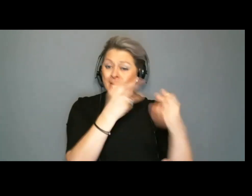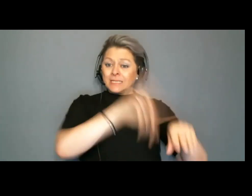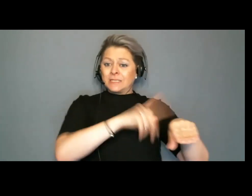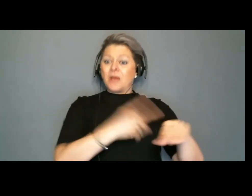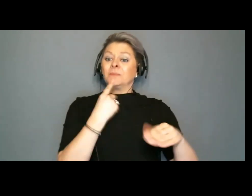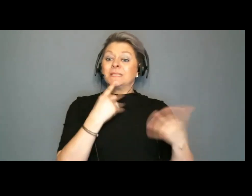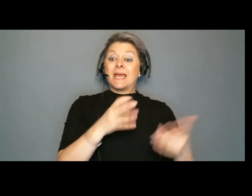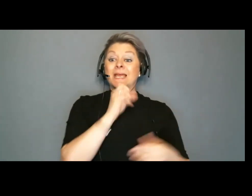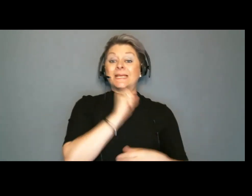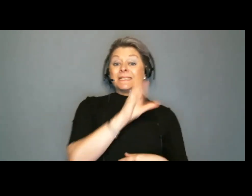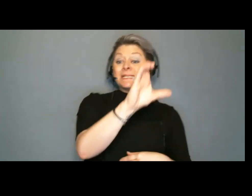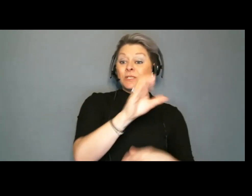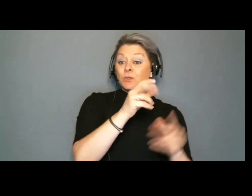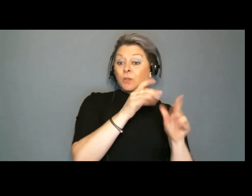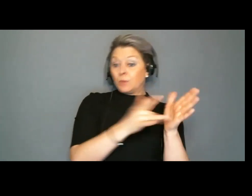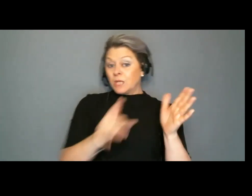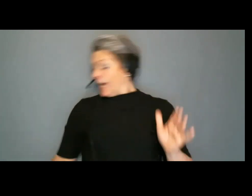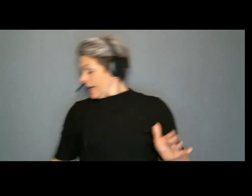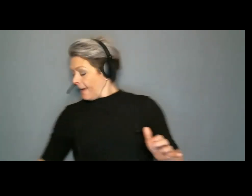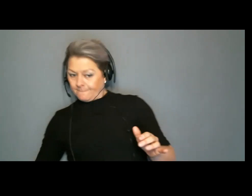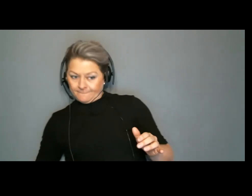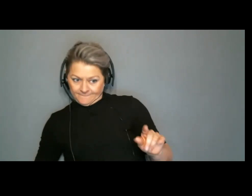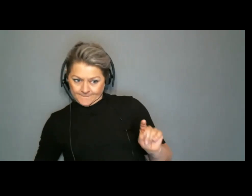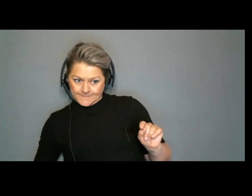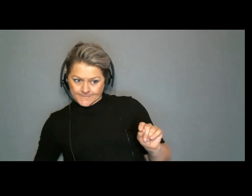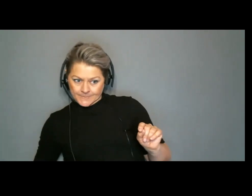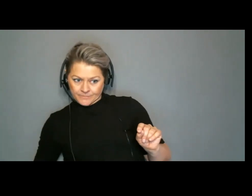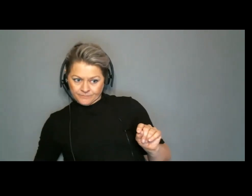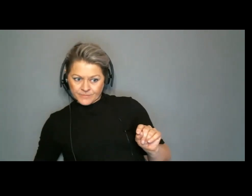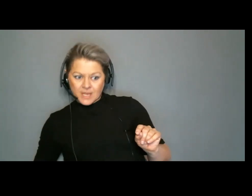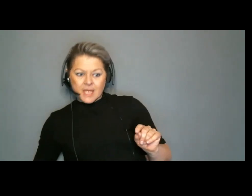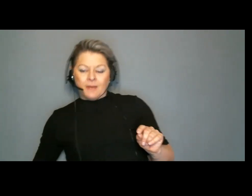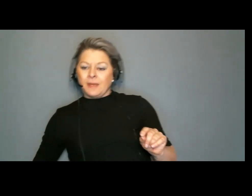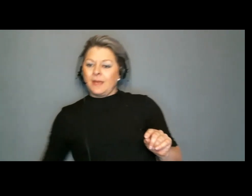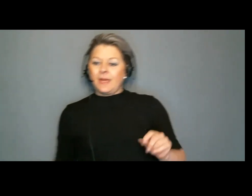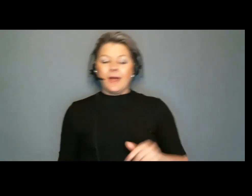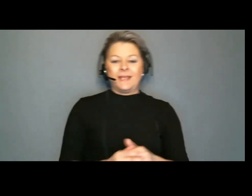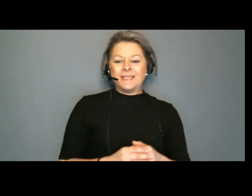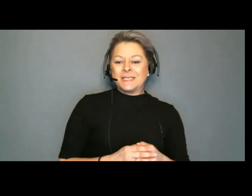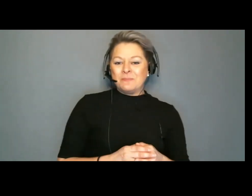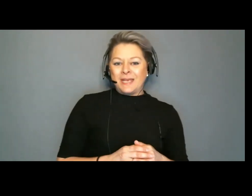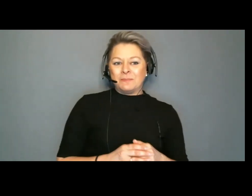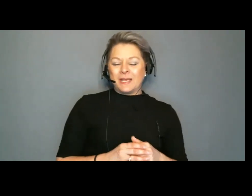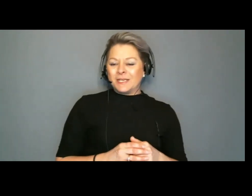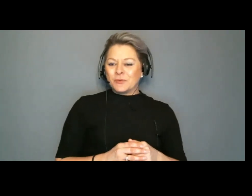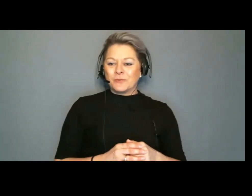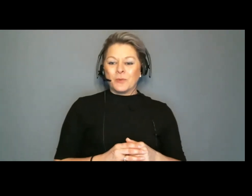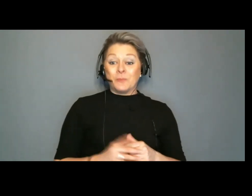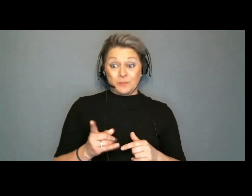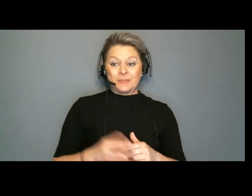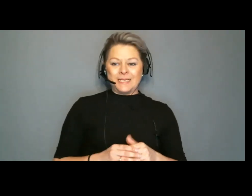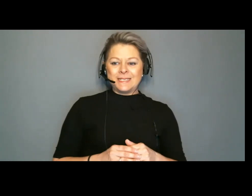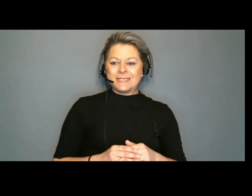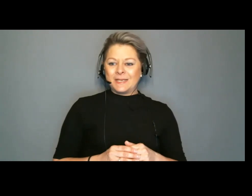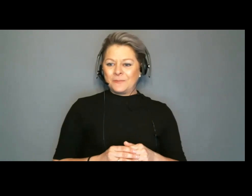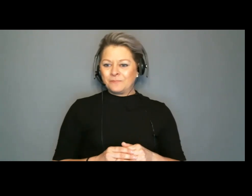happening in your community? The no responses were dominant. Hi, this is Megan. May I interrupt for one